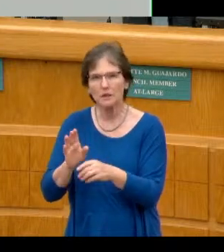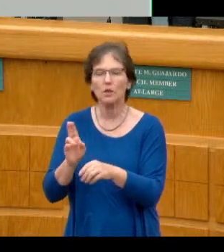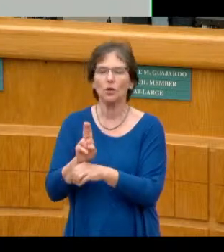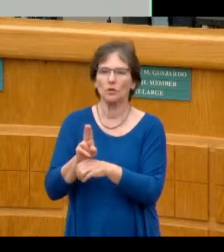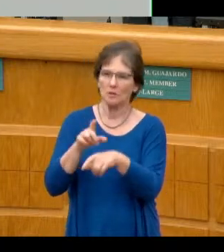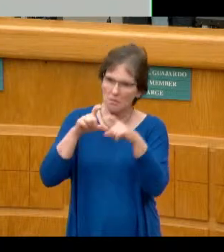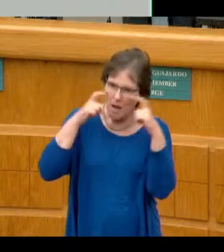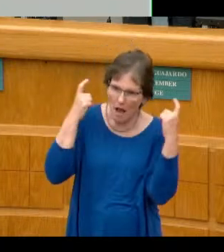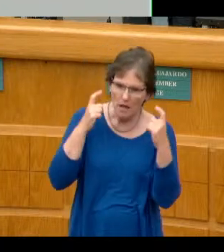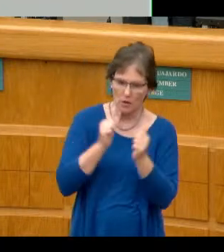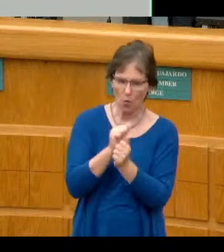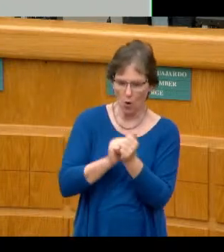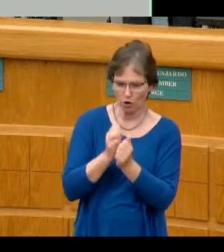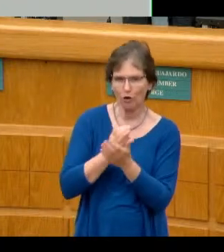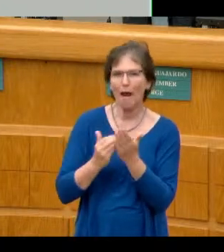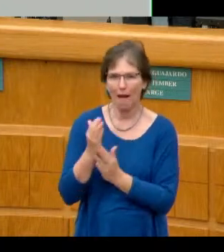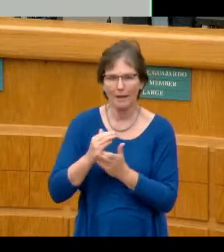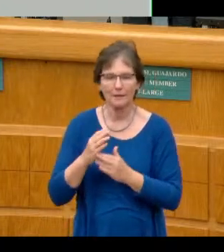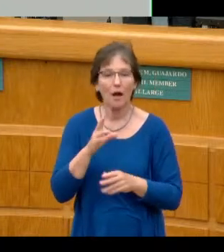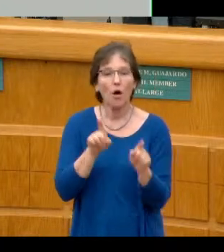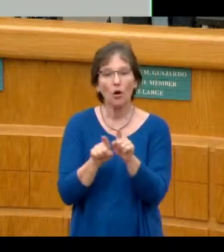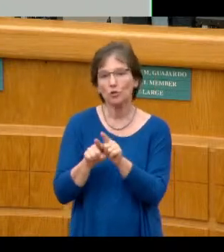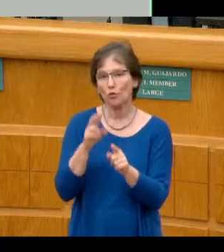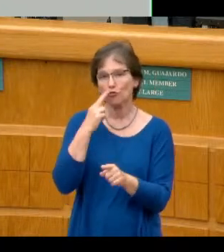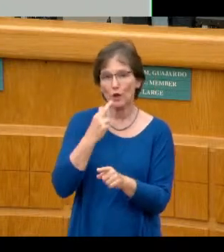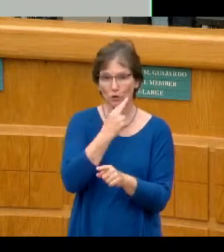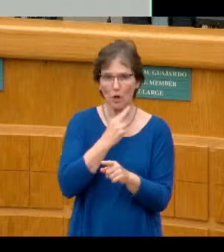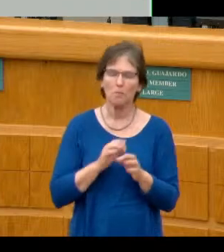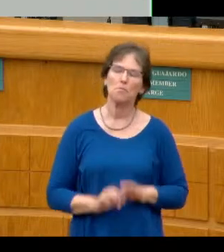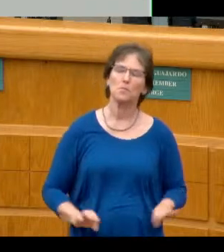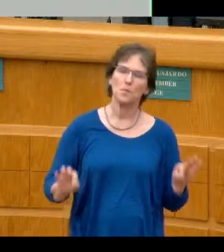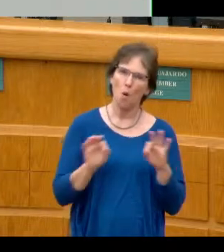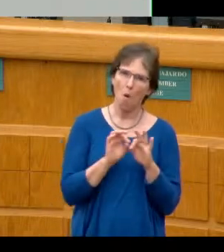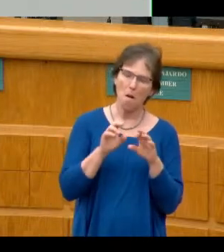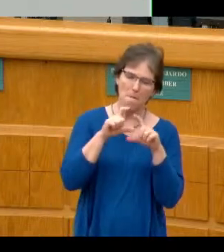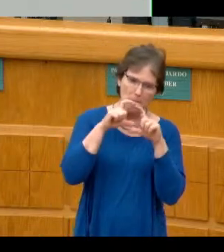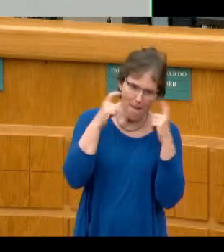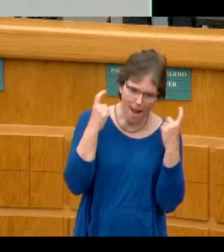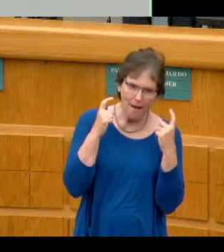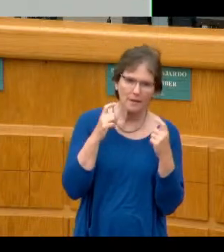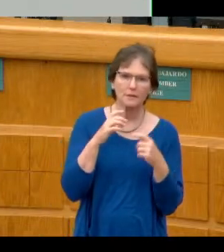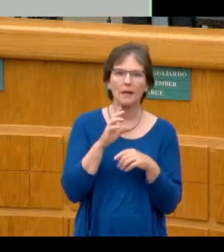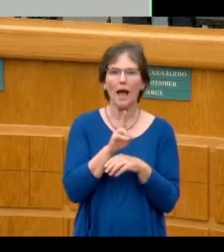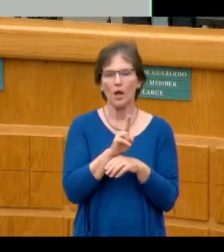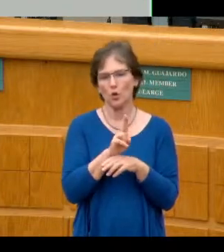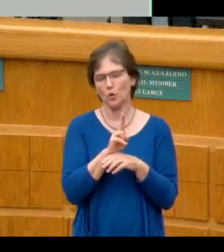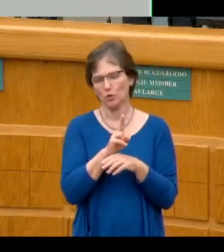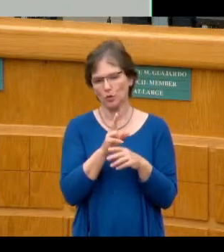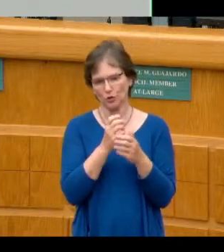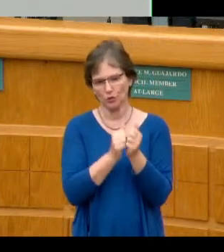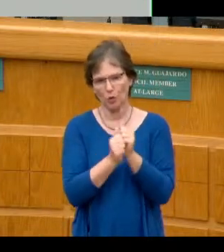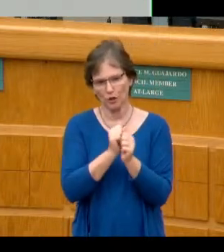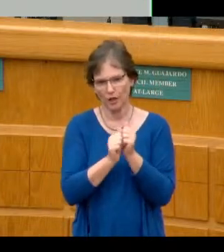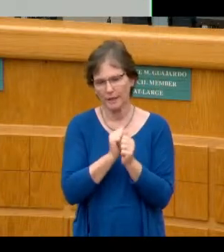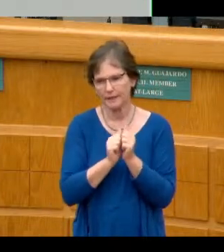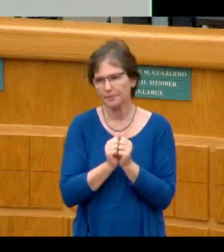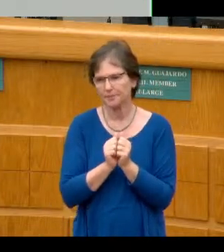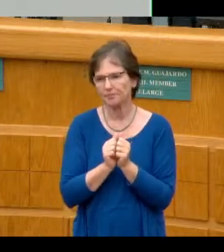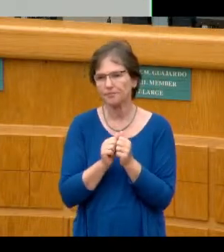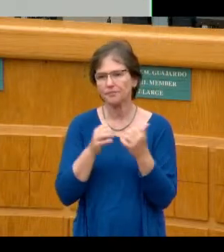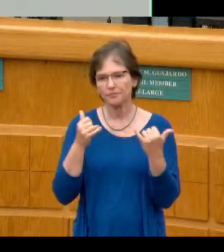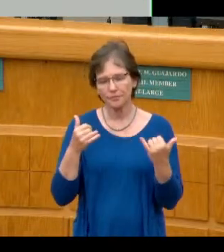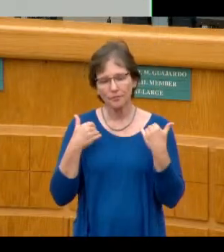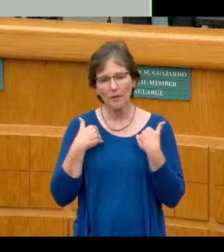of the 50% was made up of everything else. So be careful when you're out there. Make sure that you're doing your due diligence when you're going